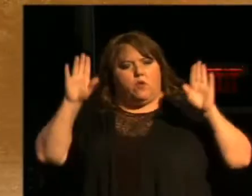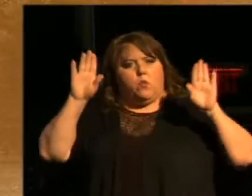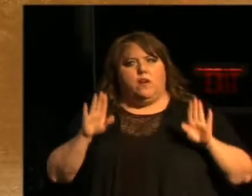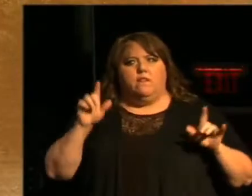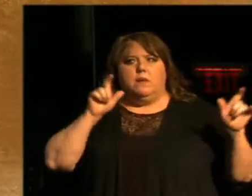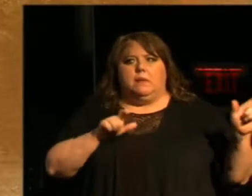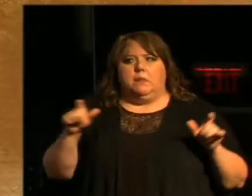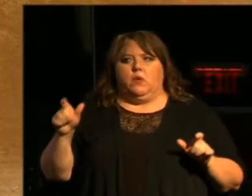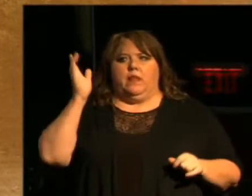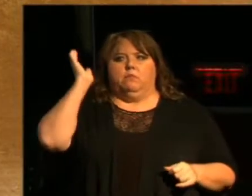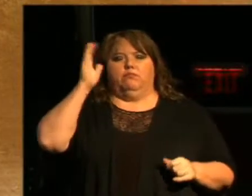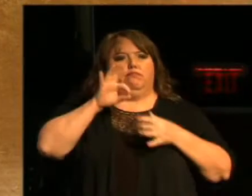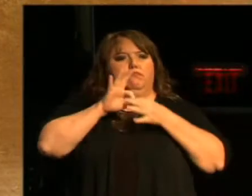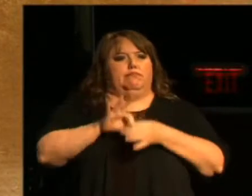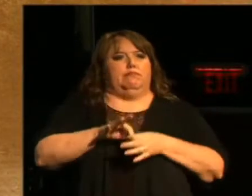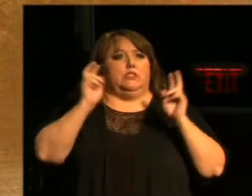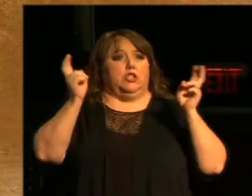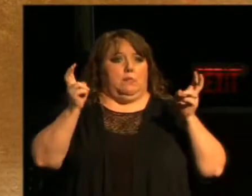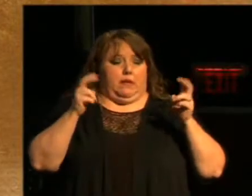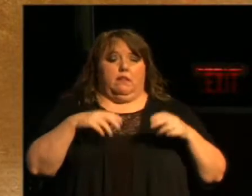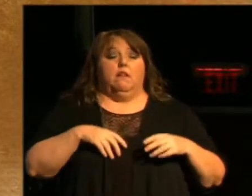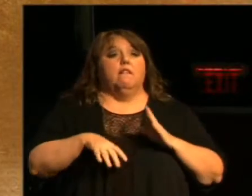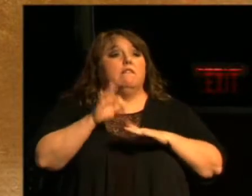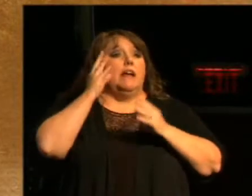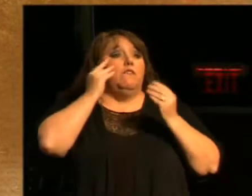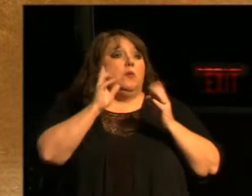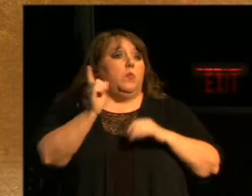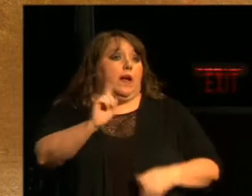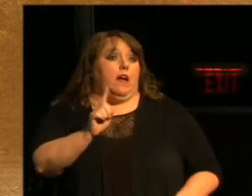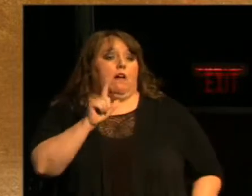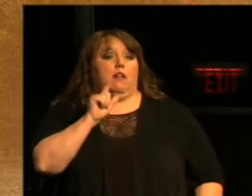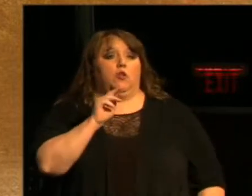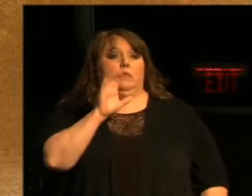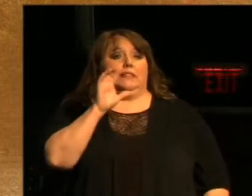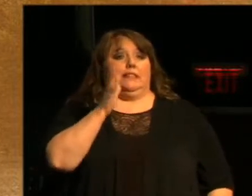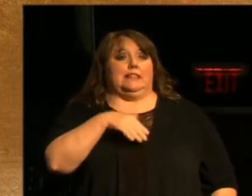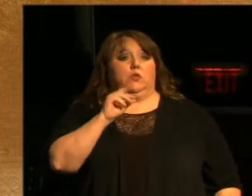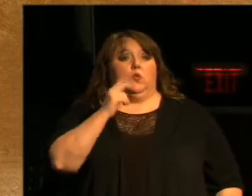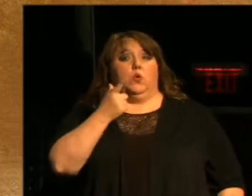chaos? Here's the thing about God. He's always there. He's in the mix.